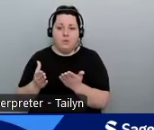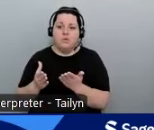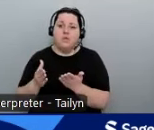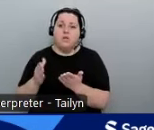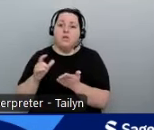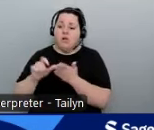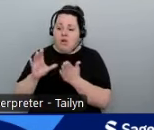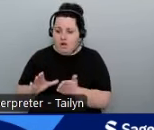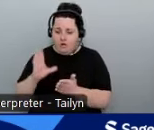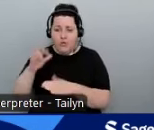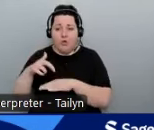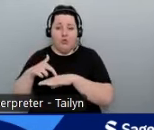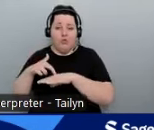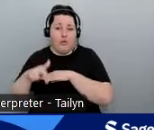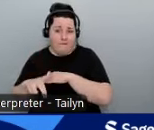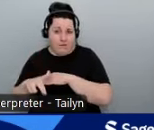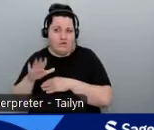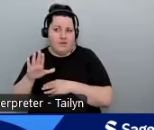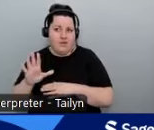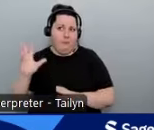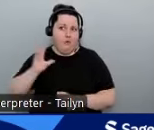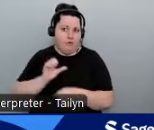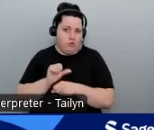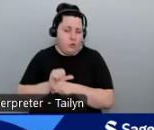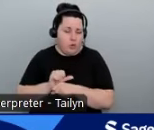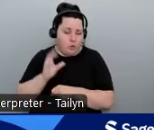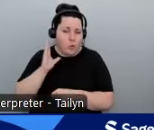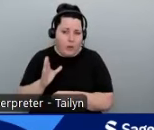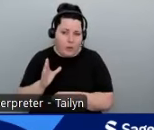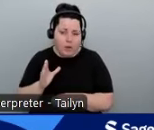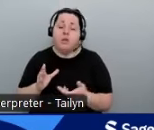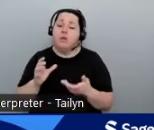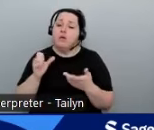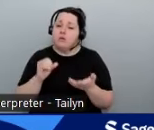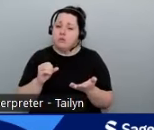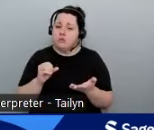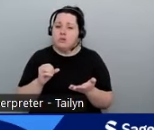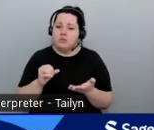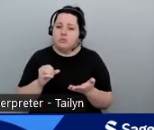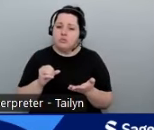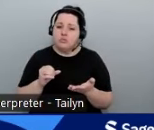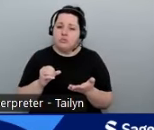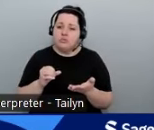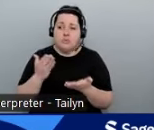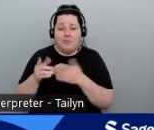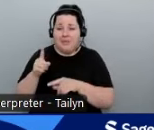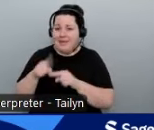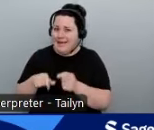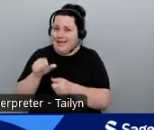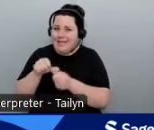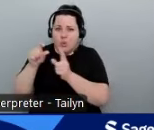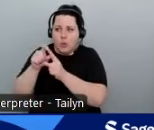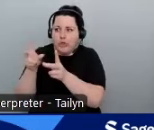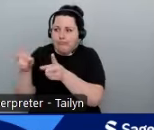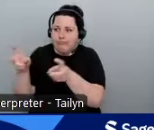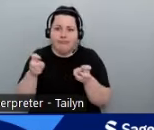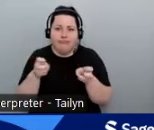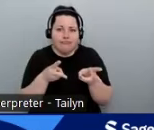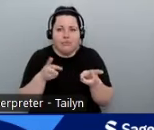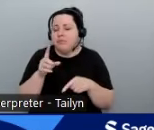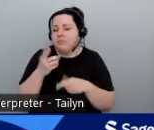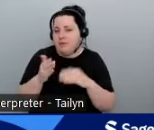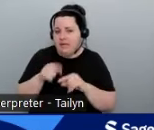will make reference to their previous work. So it's unlikely you'd be able to take it word for word, right? But being able to take